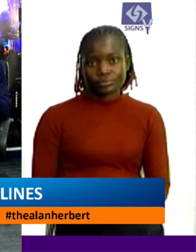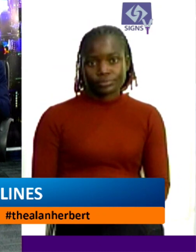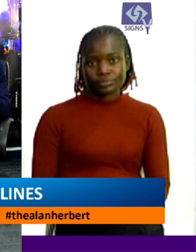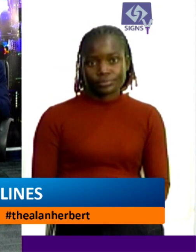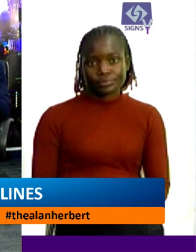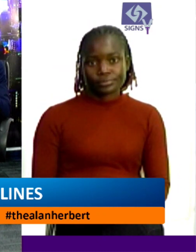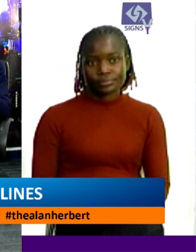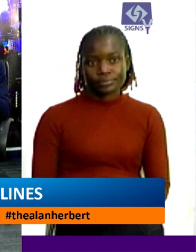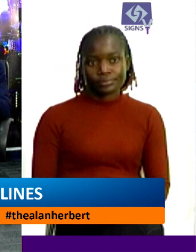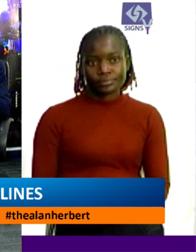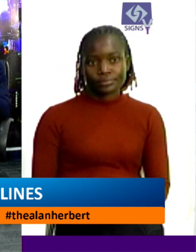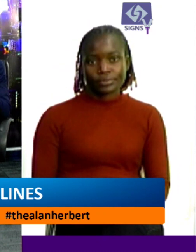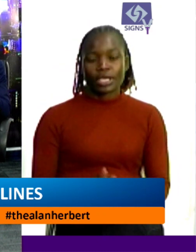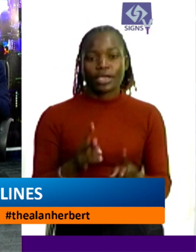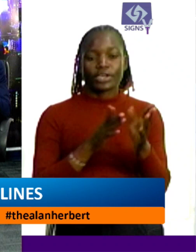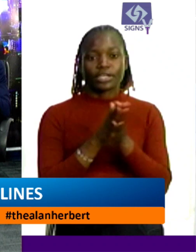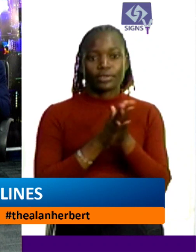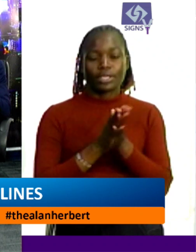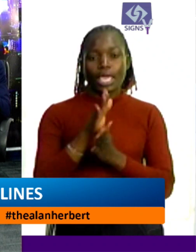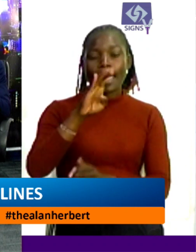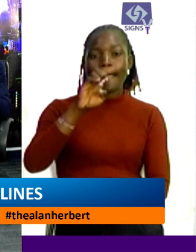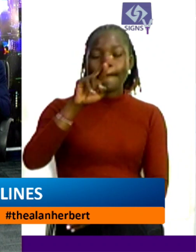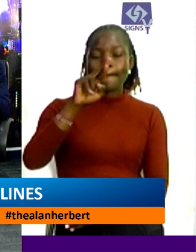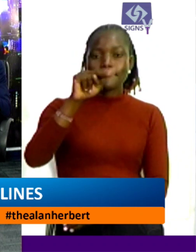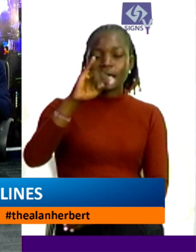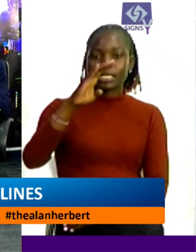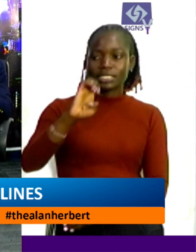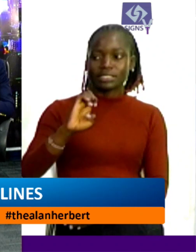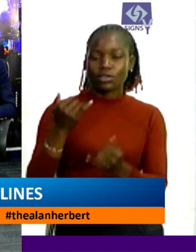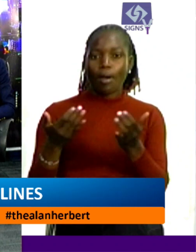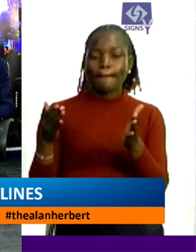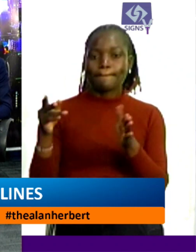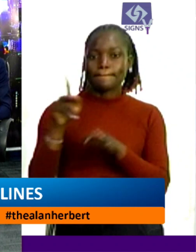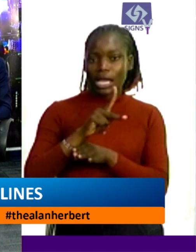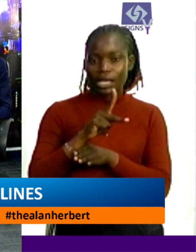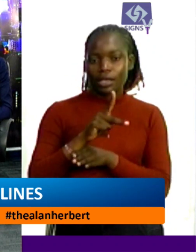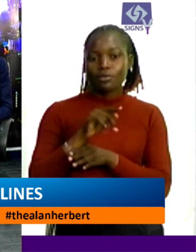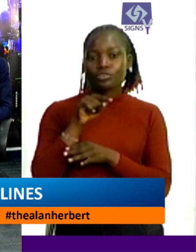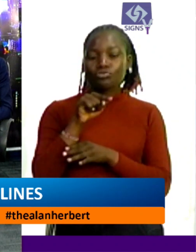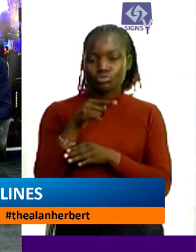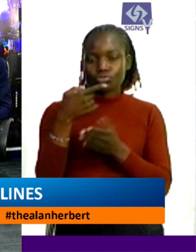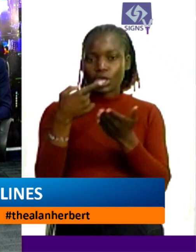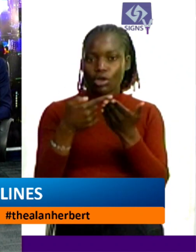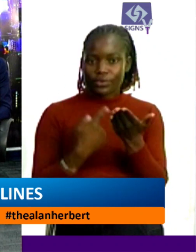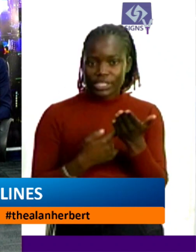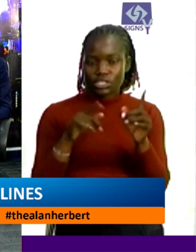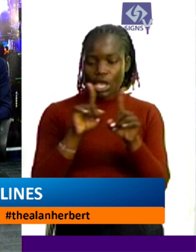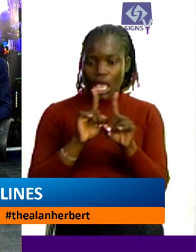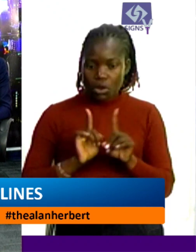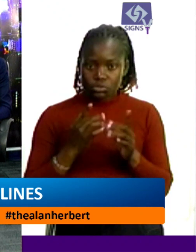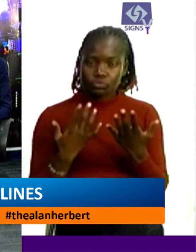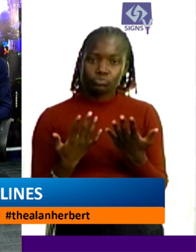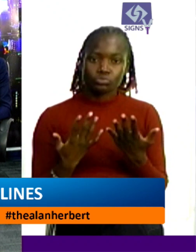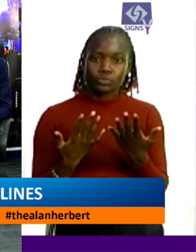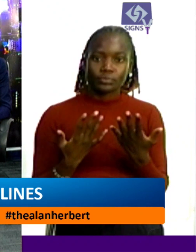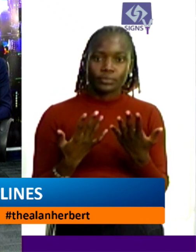US. Yeah. Interesting. Bernice, this is where I want to bring you back into the conversation and also pick on your knowledge that you